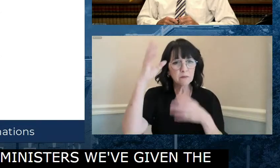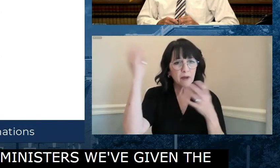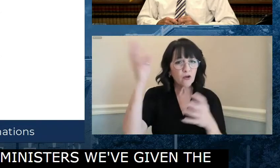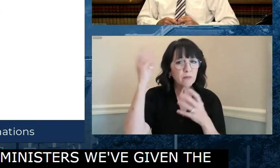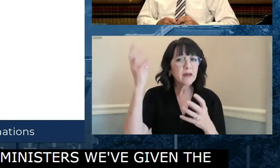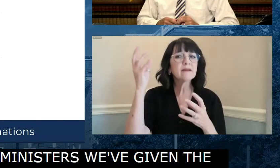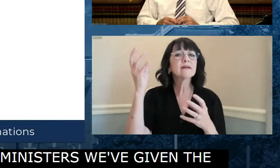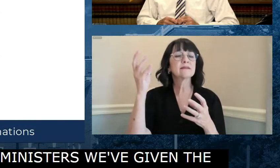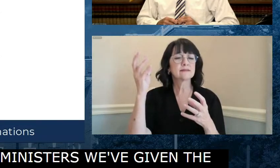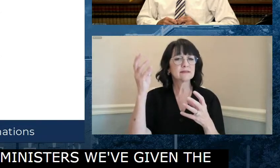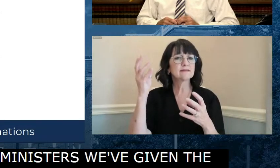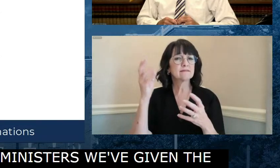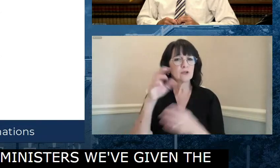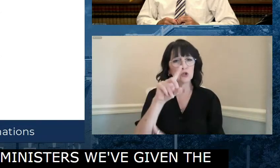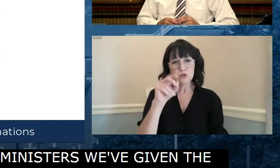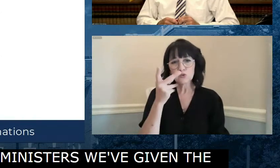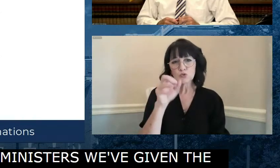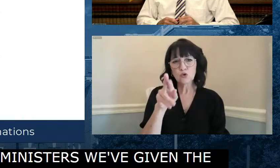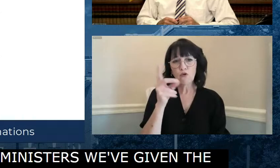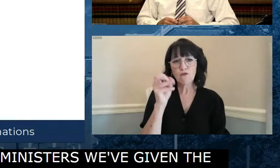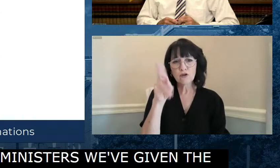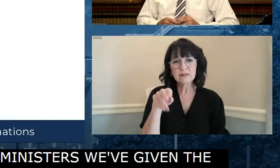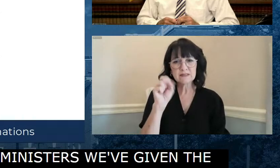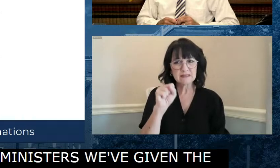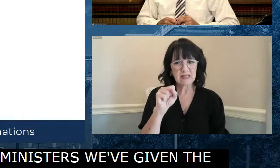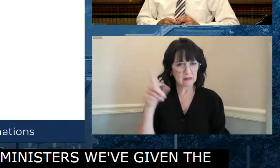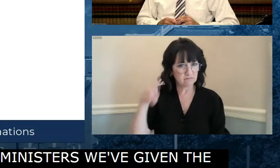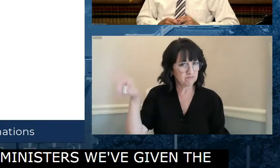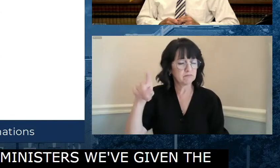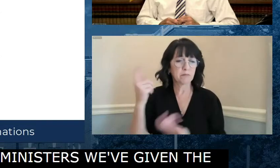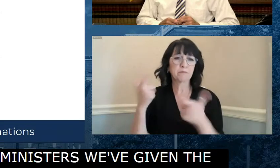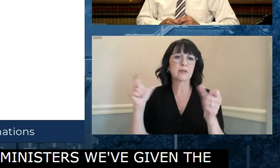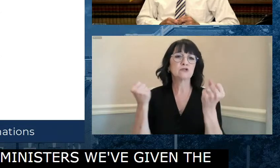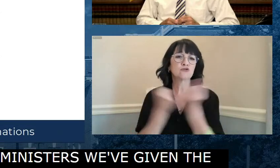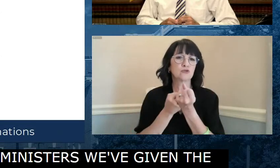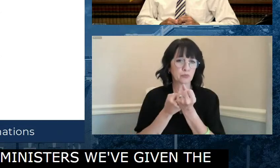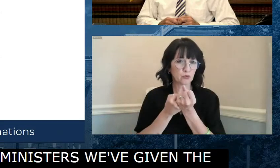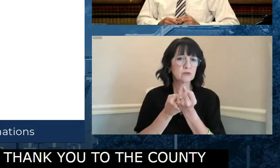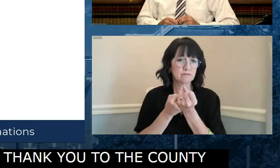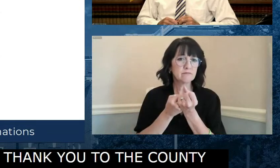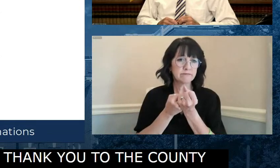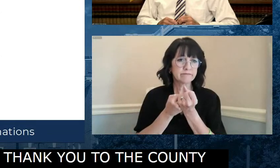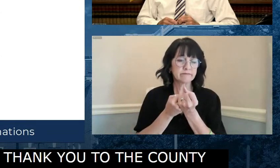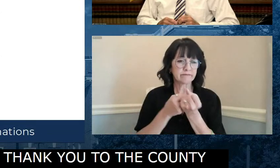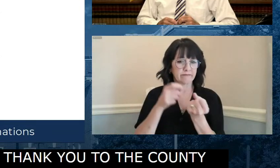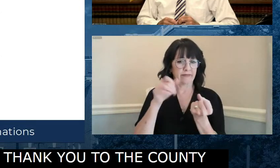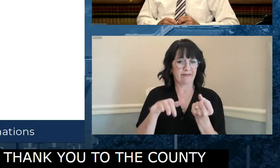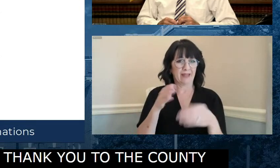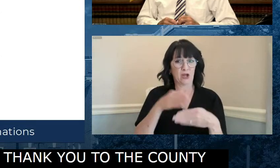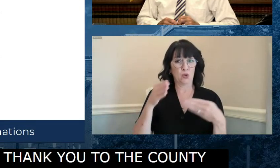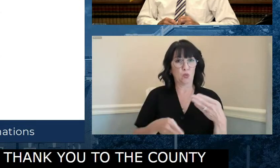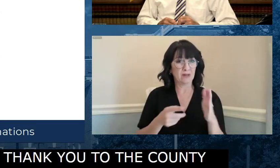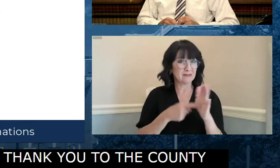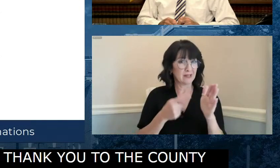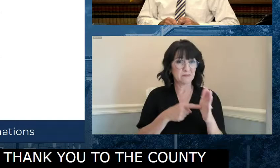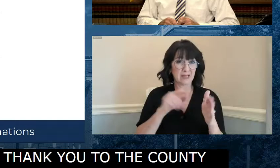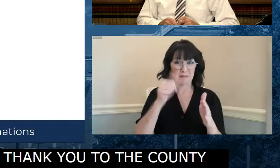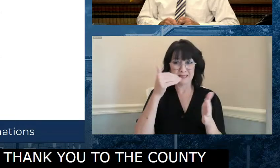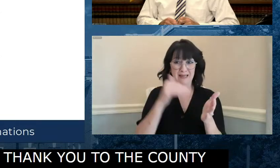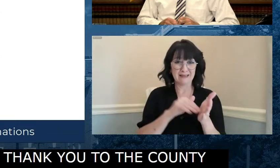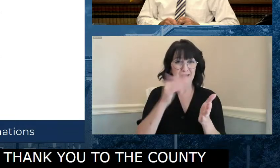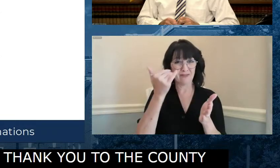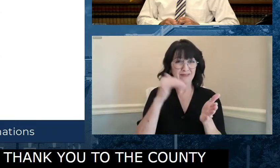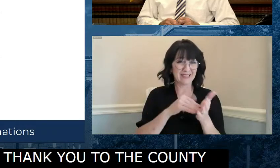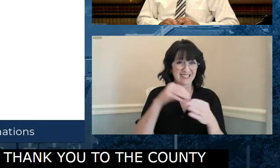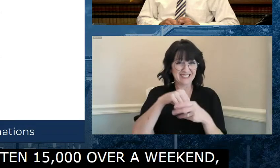for several weekends, doing 10, 15,000 over a weekend. The DMVs, Delaware